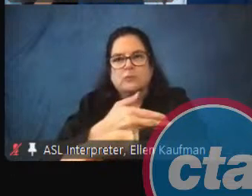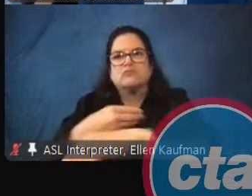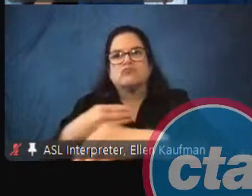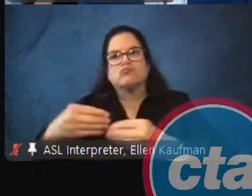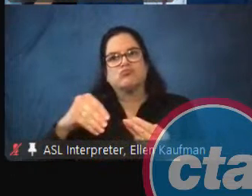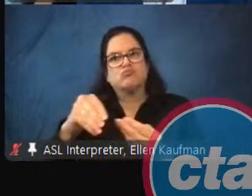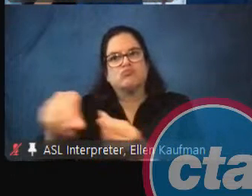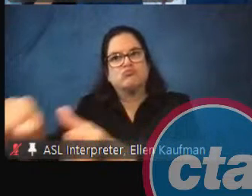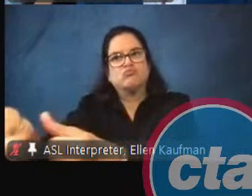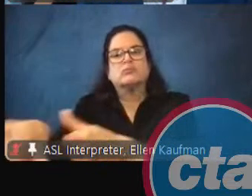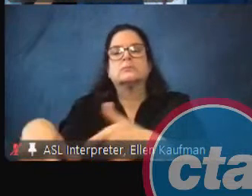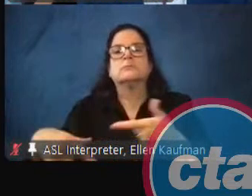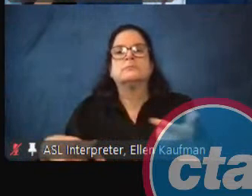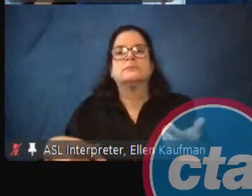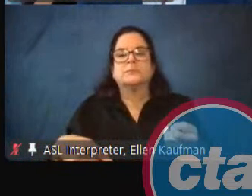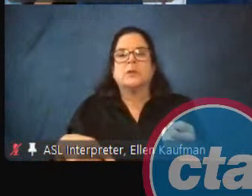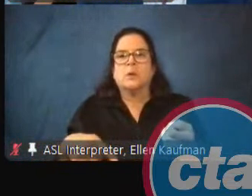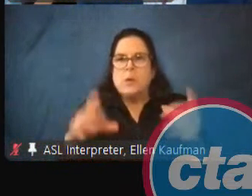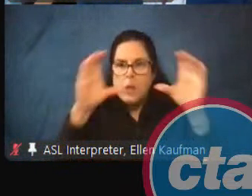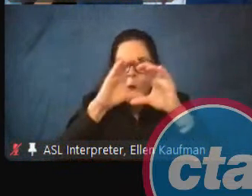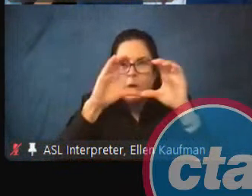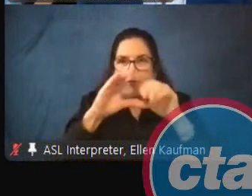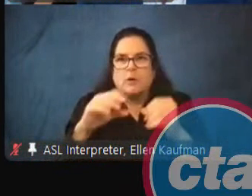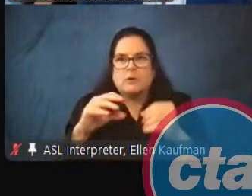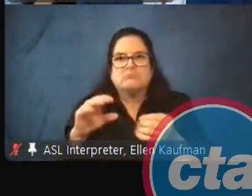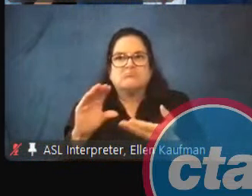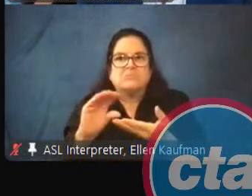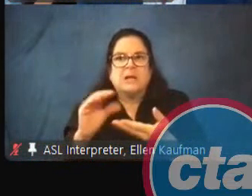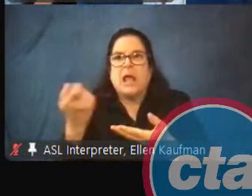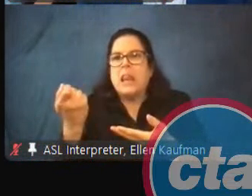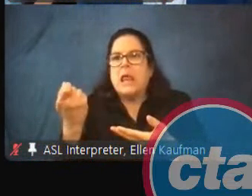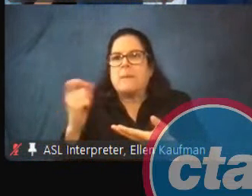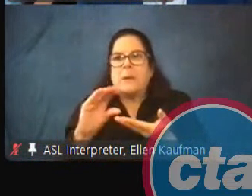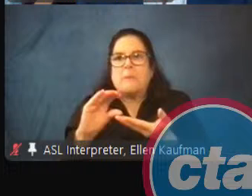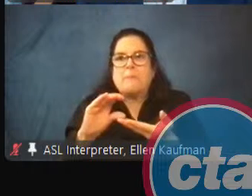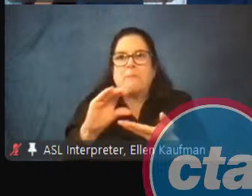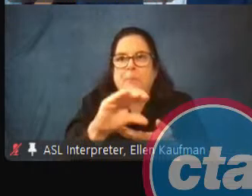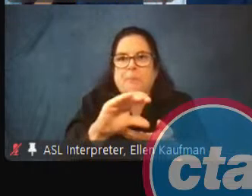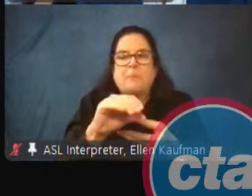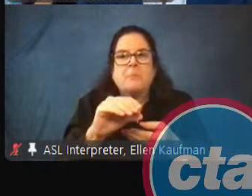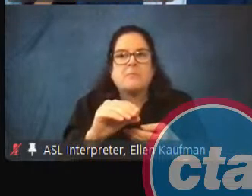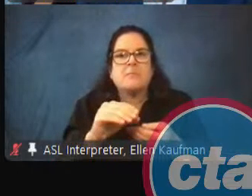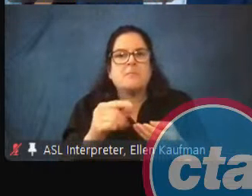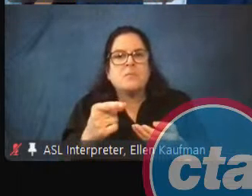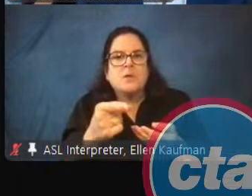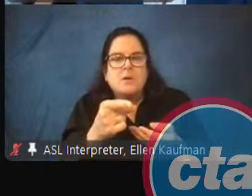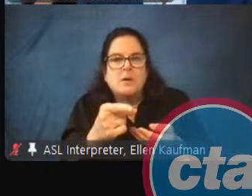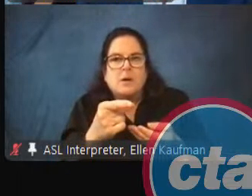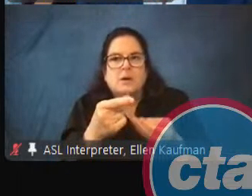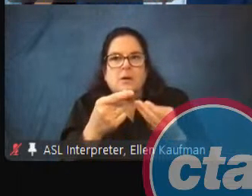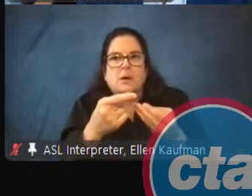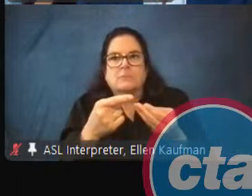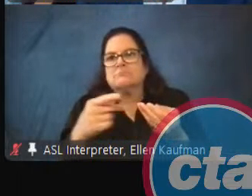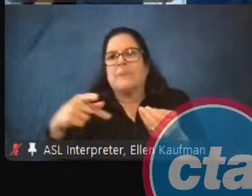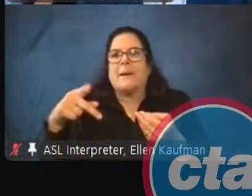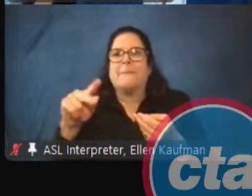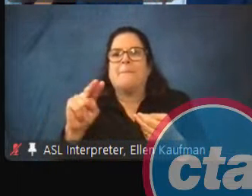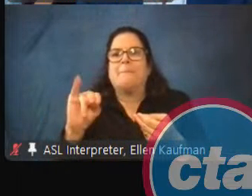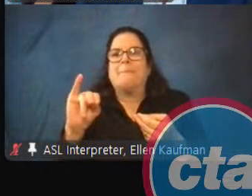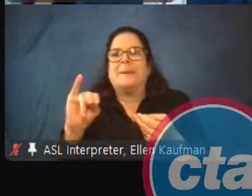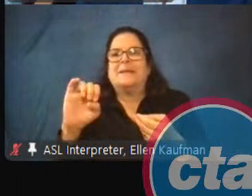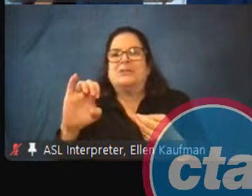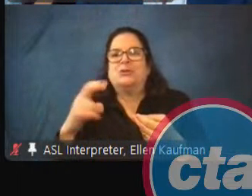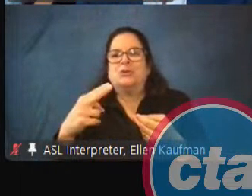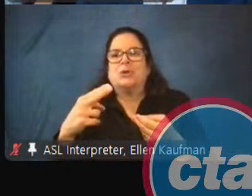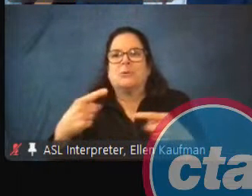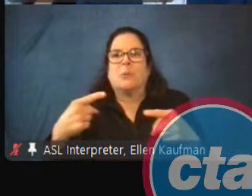can we do quick investments now. Maybe they're not a whole corridor. They're those specific pinch points. And where can we sort